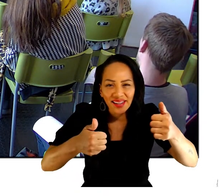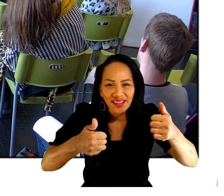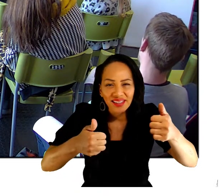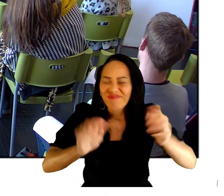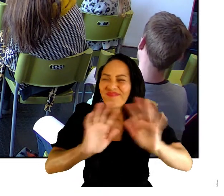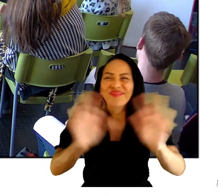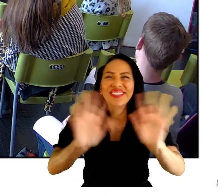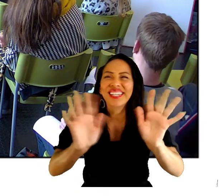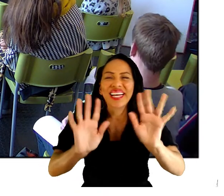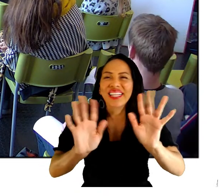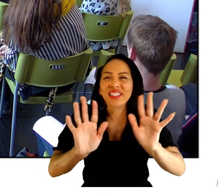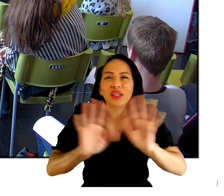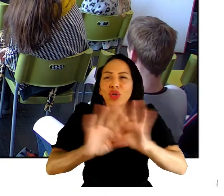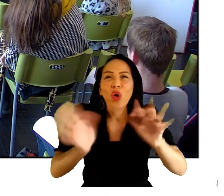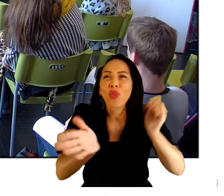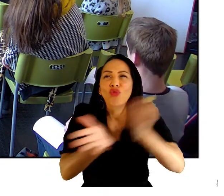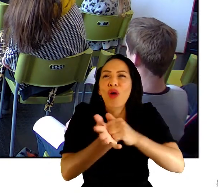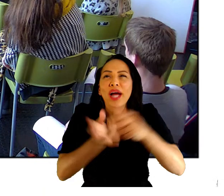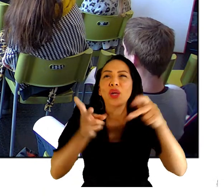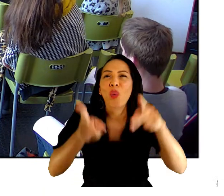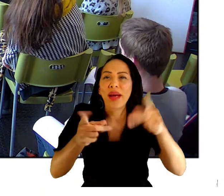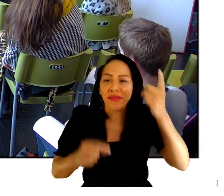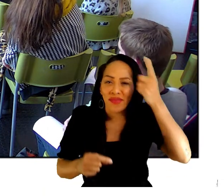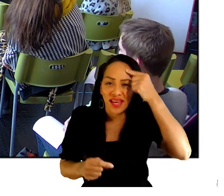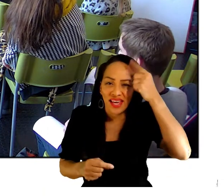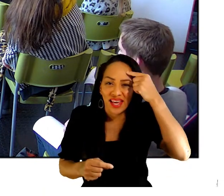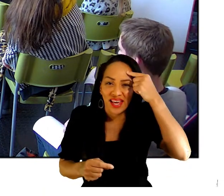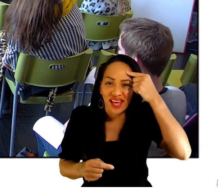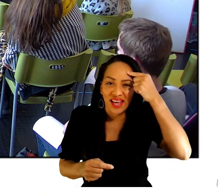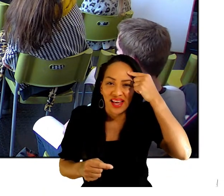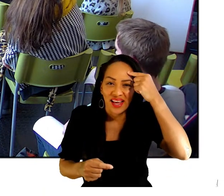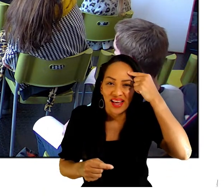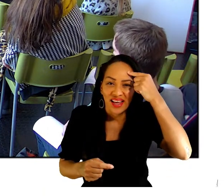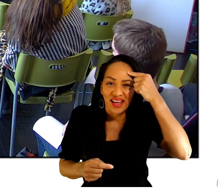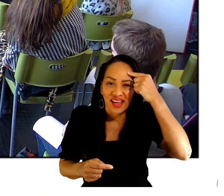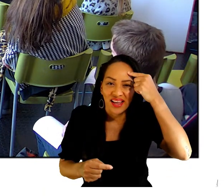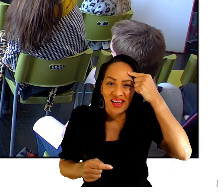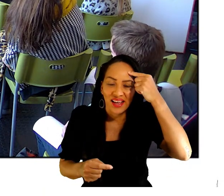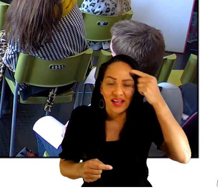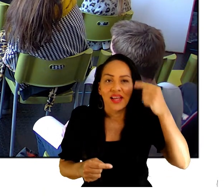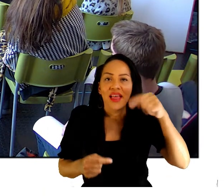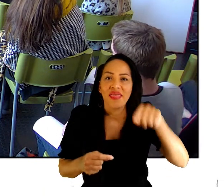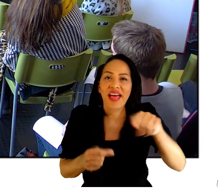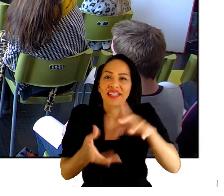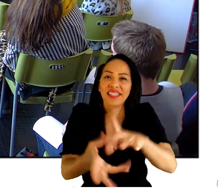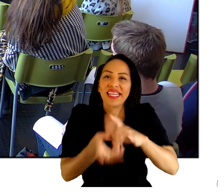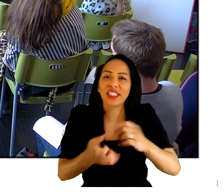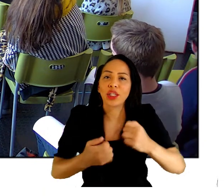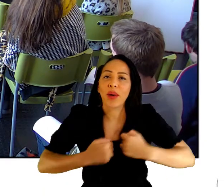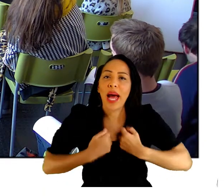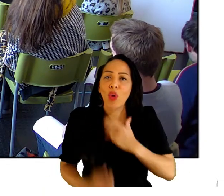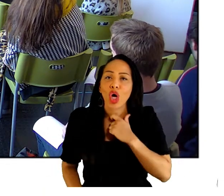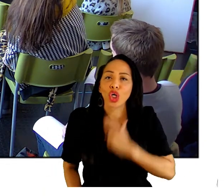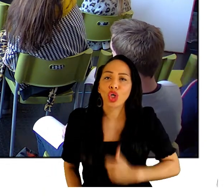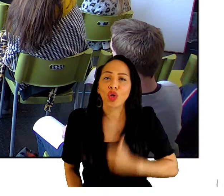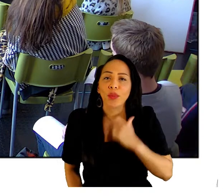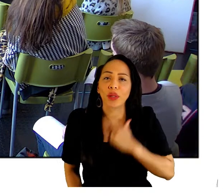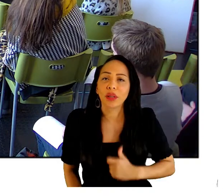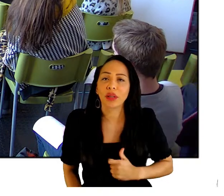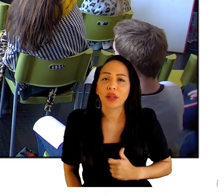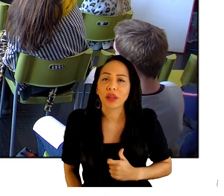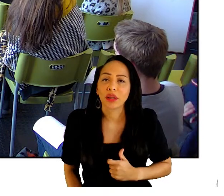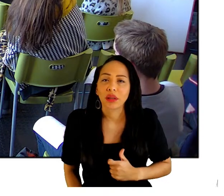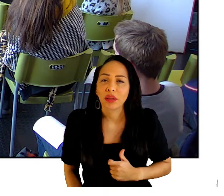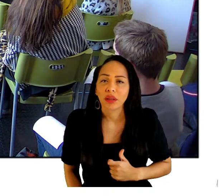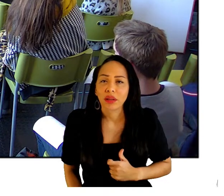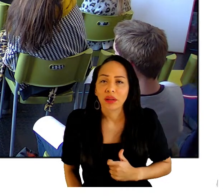thinking, because that comes from our idea of duality of mind and body. It's based on that. Yeah, technology is logical. This